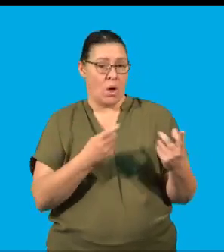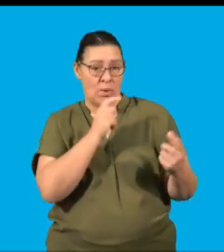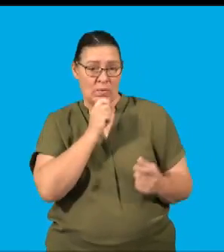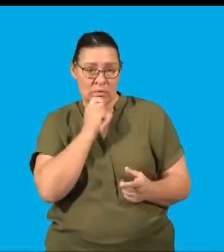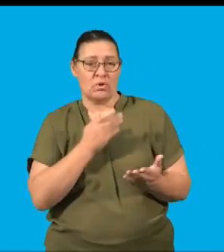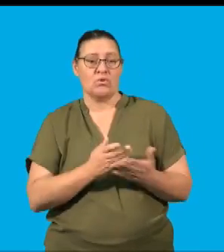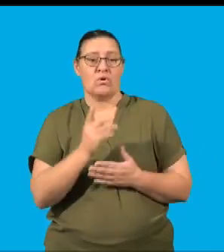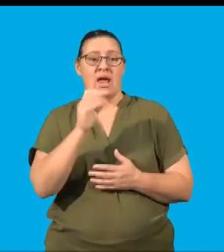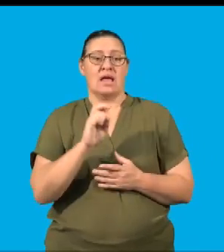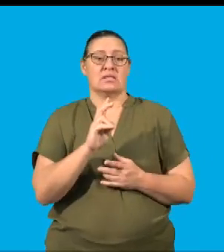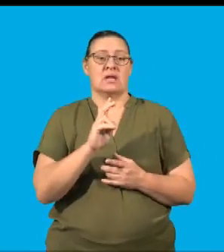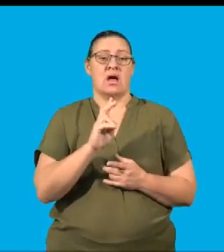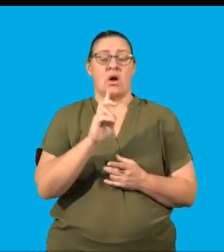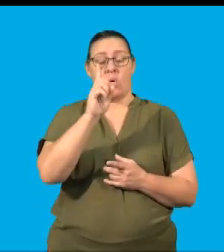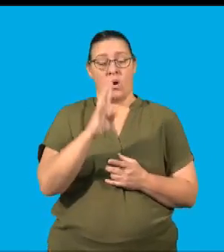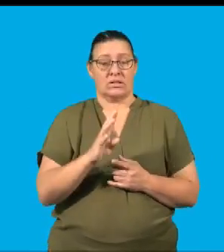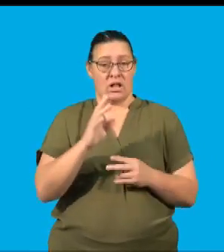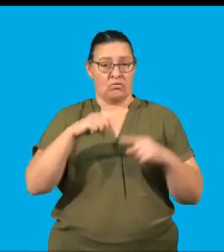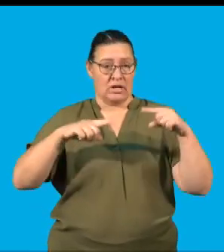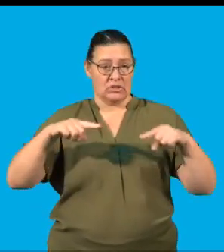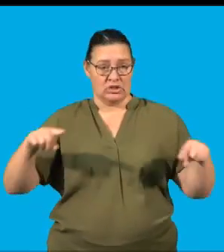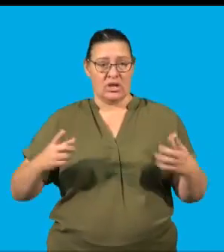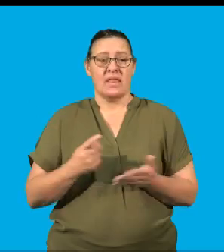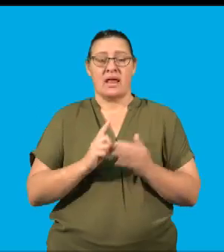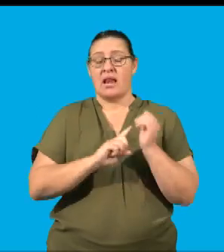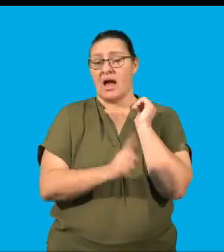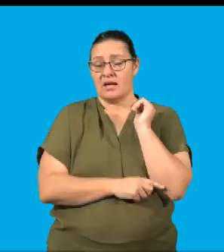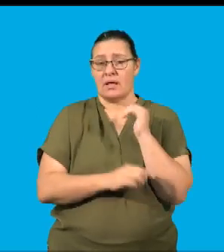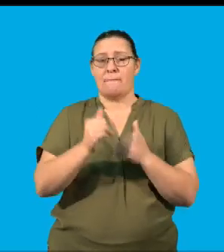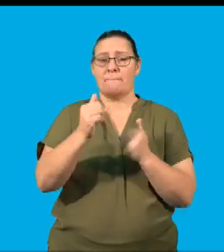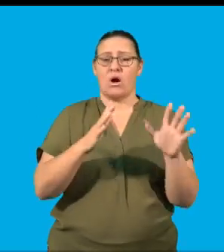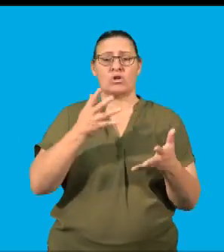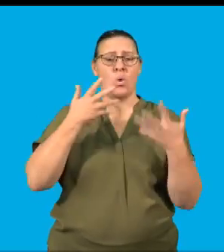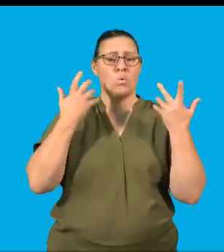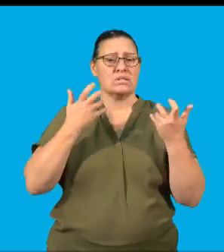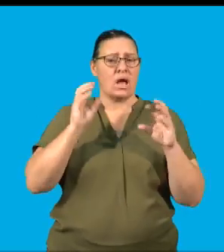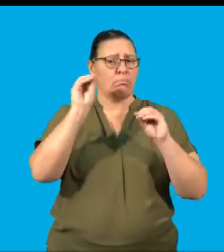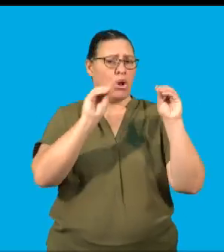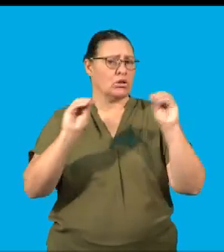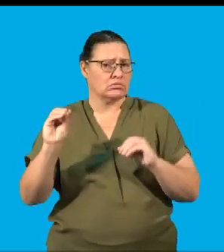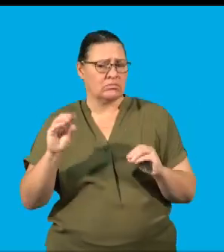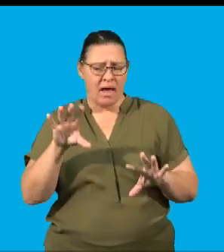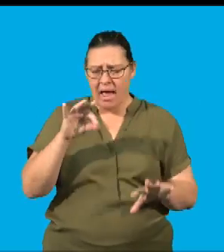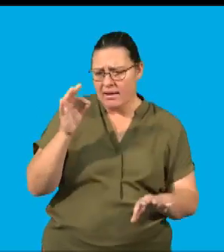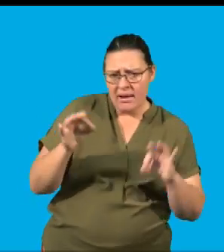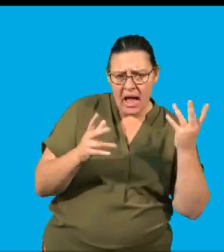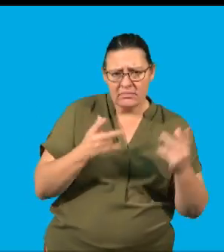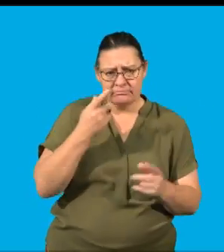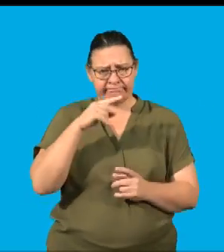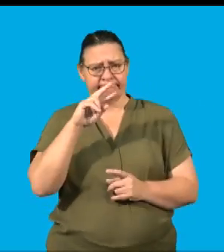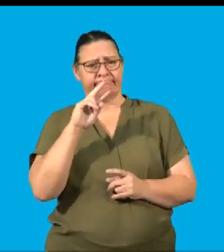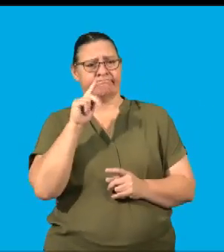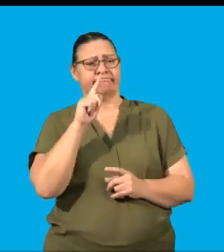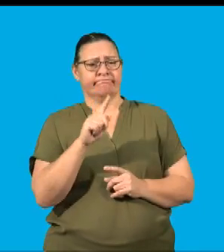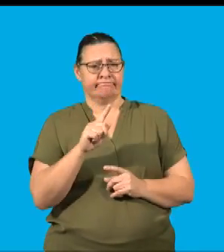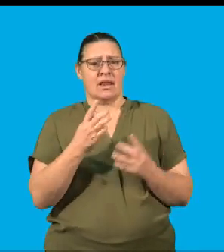IQR formula. Lastly, we'll use the box and whisker plot to analyze and interpret the